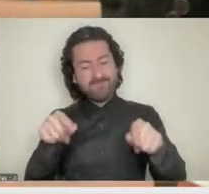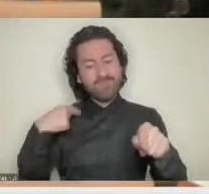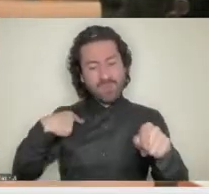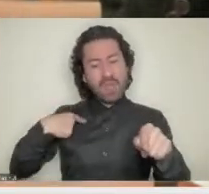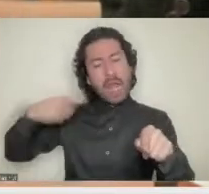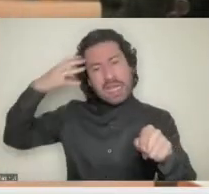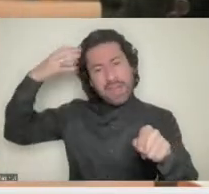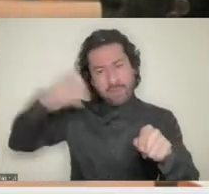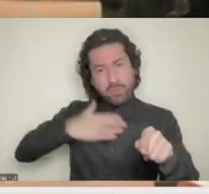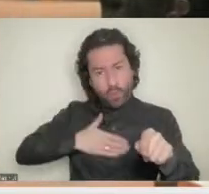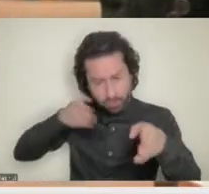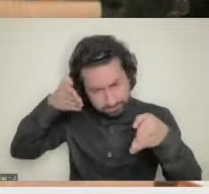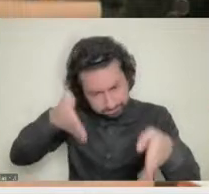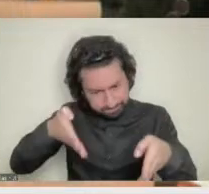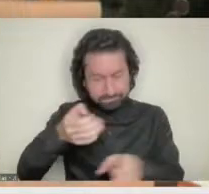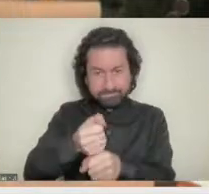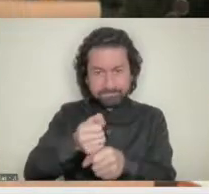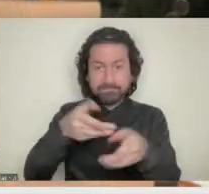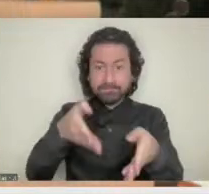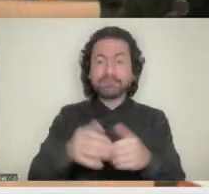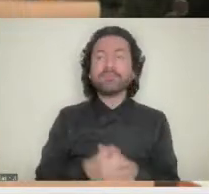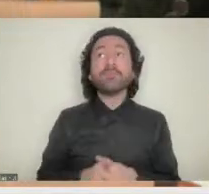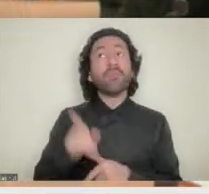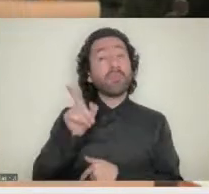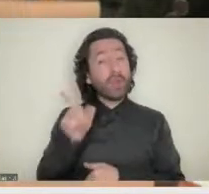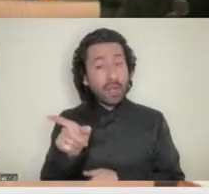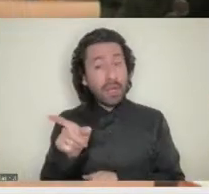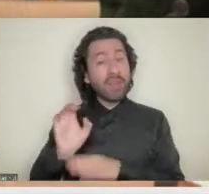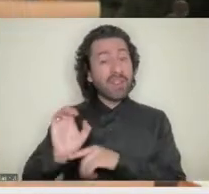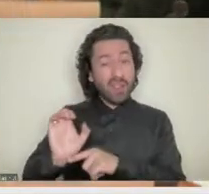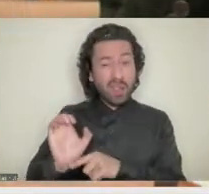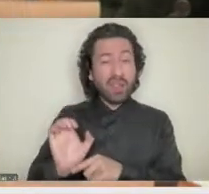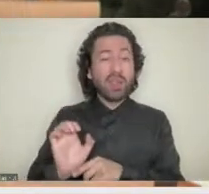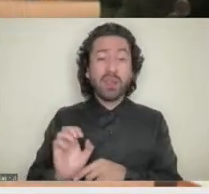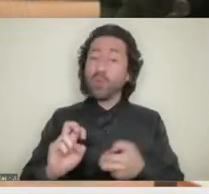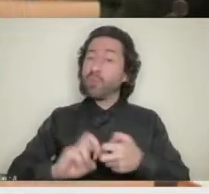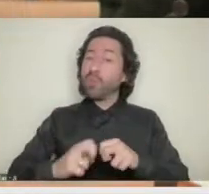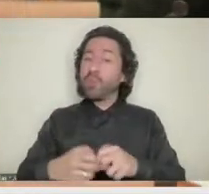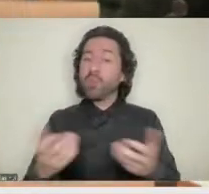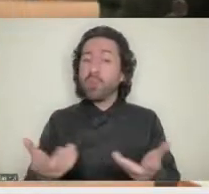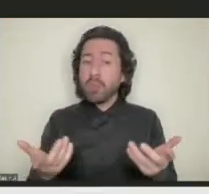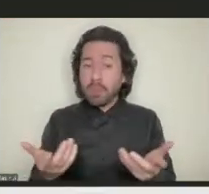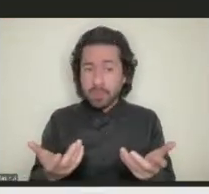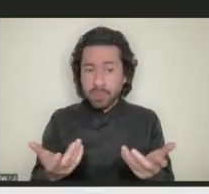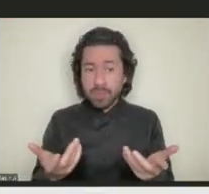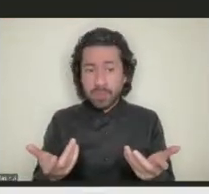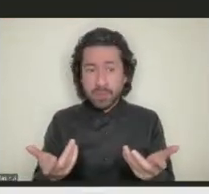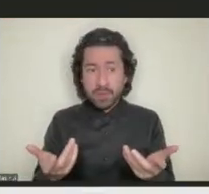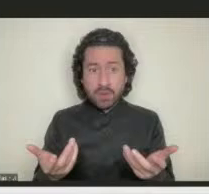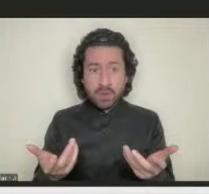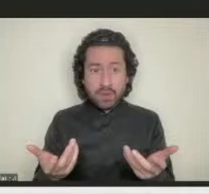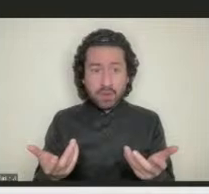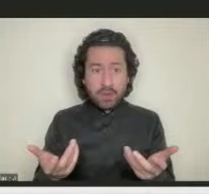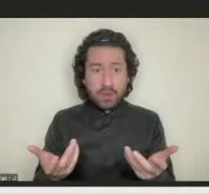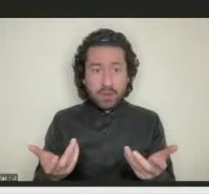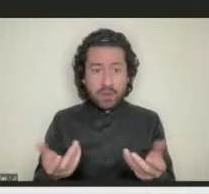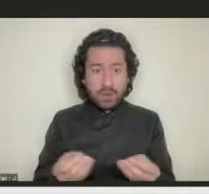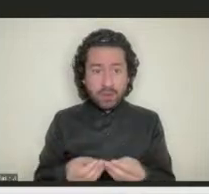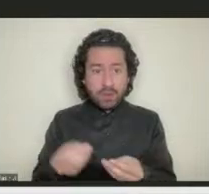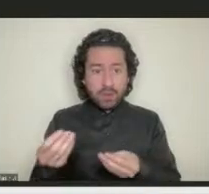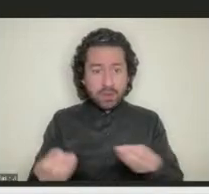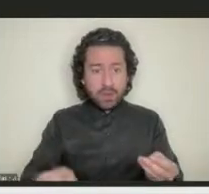I was saying how in my country we have a complicated situation as a result of these